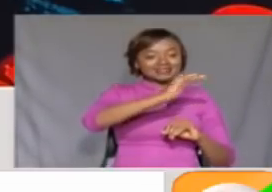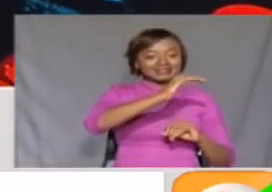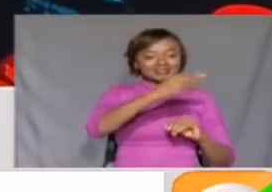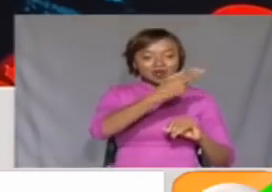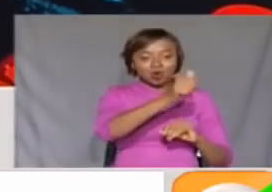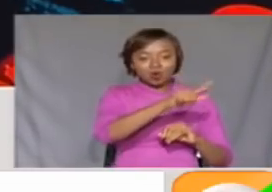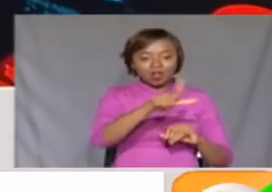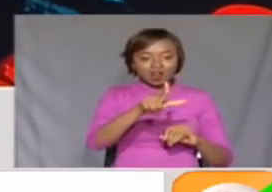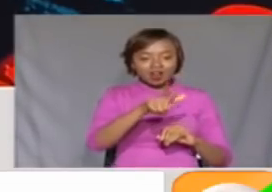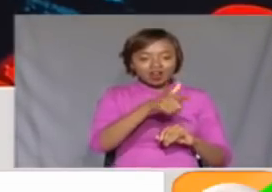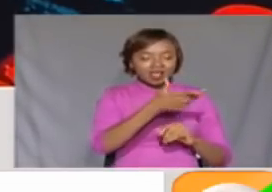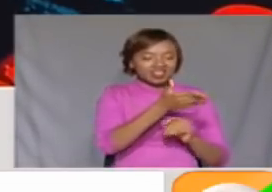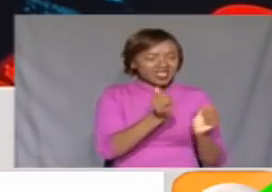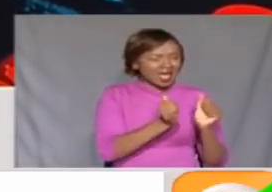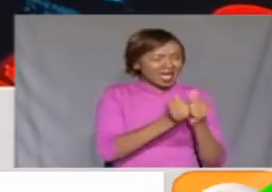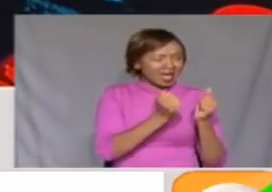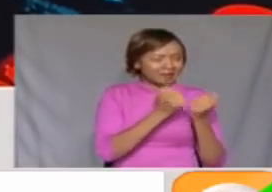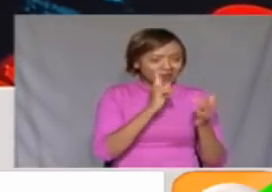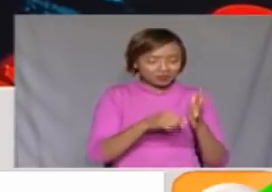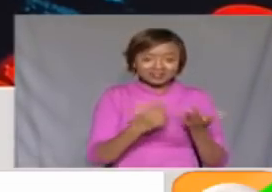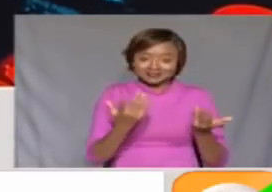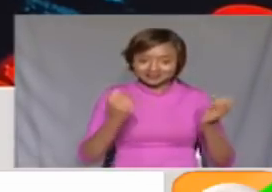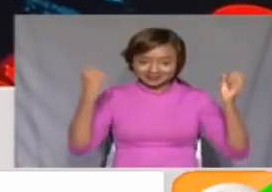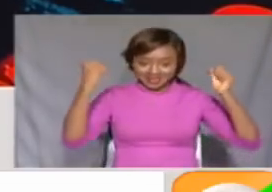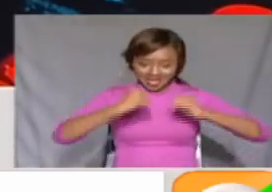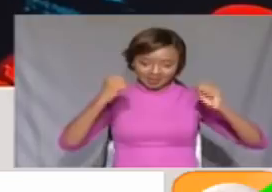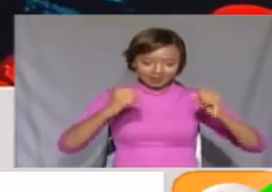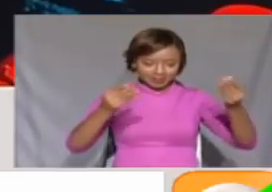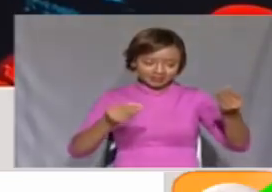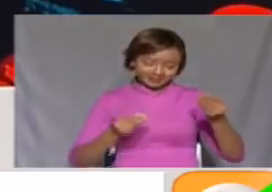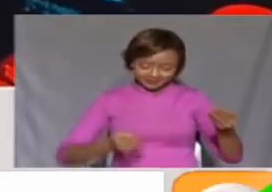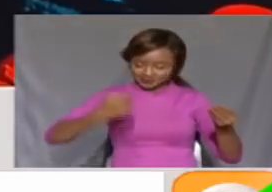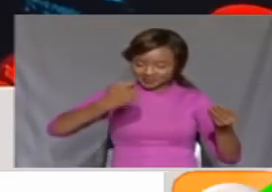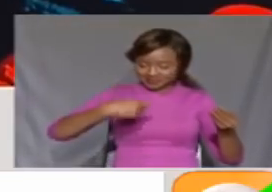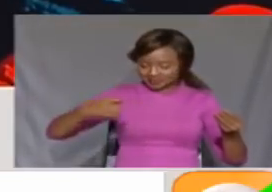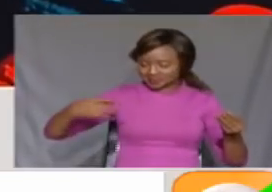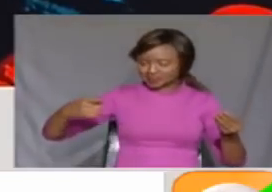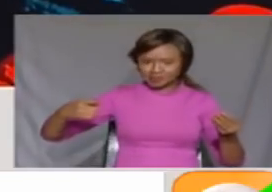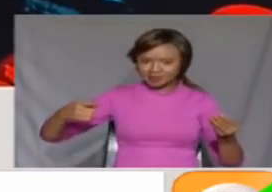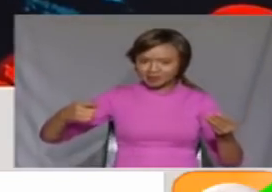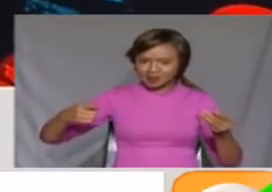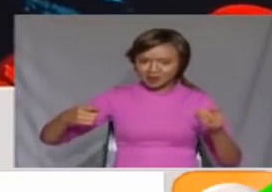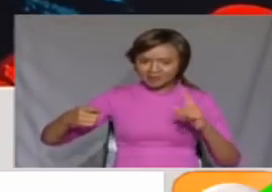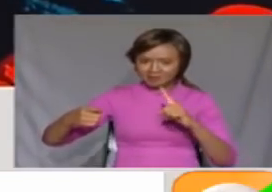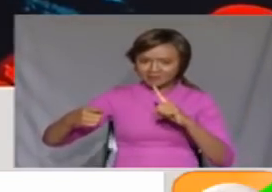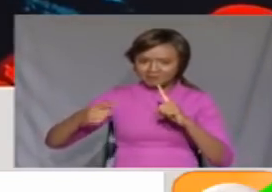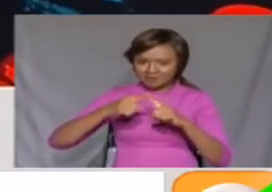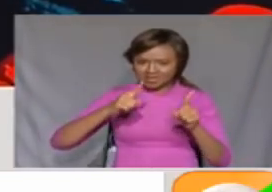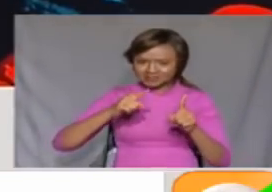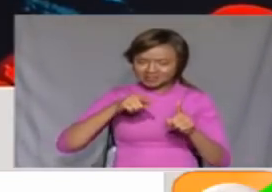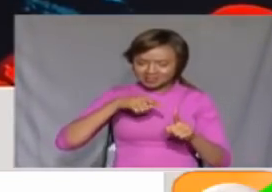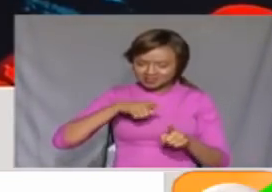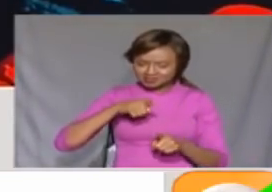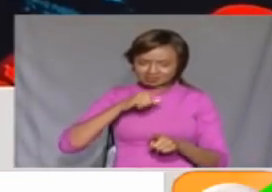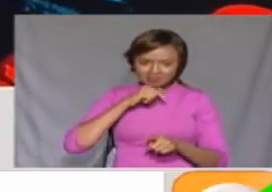the deed was done, but the guy who signed the deed is indeed not very sure whether he knew what he was signing. He